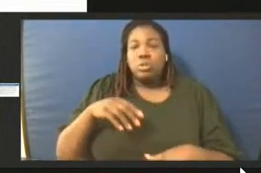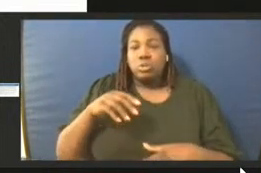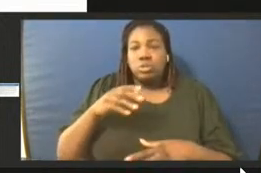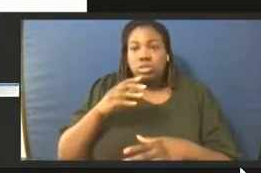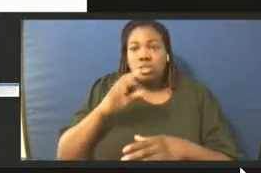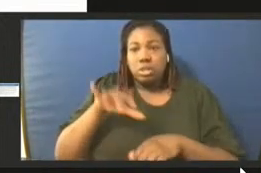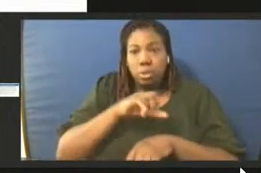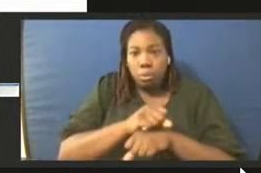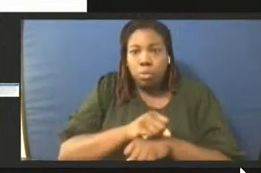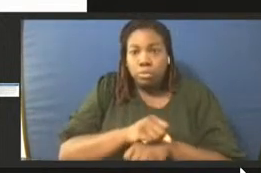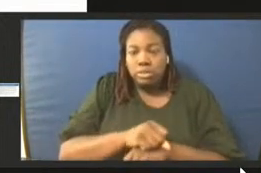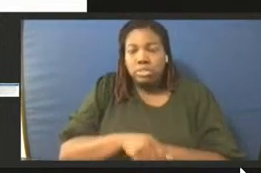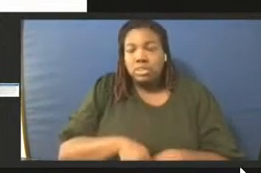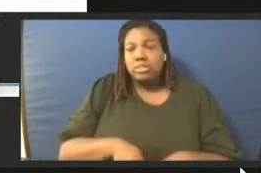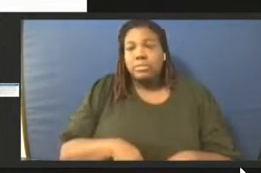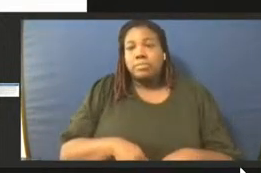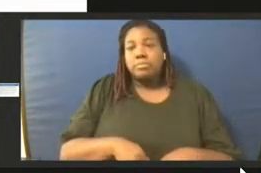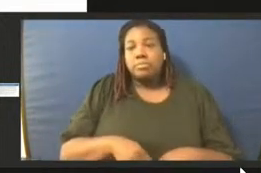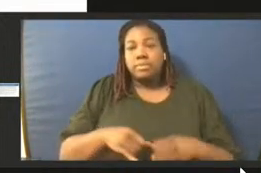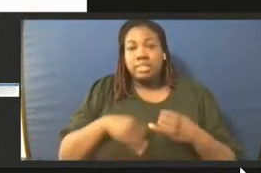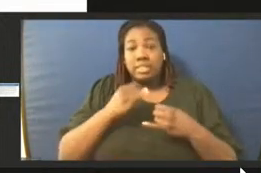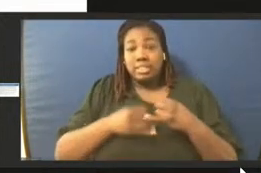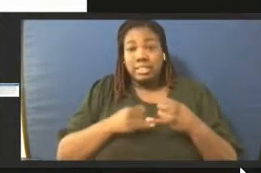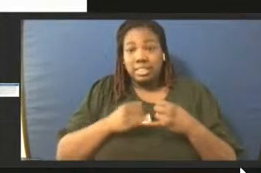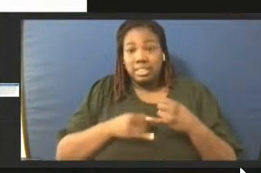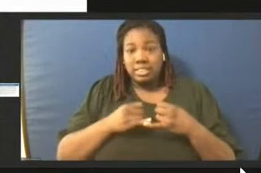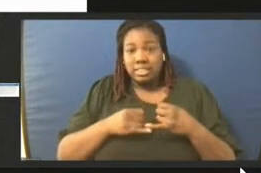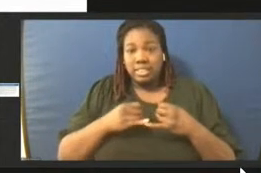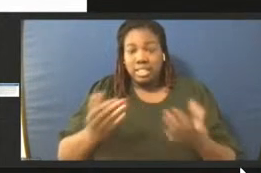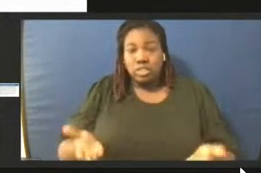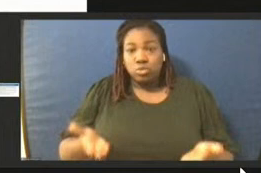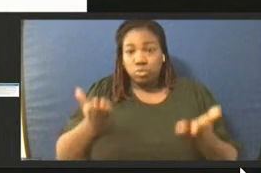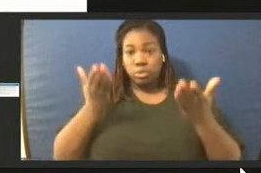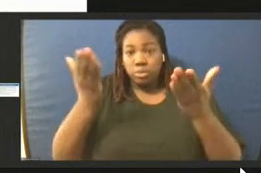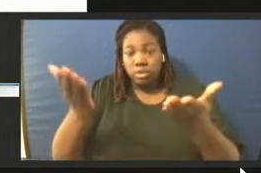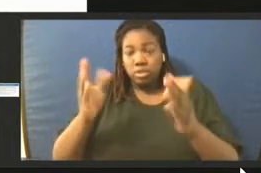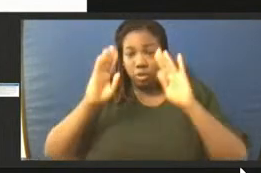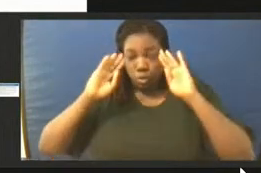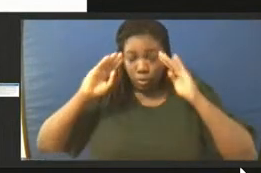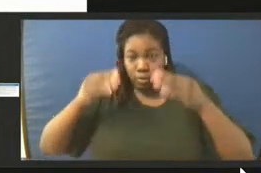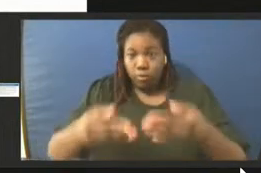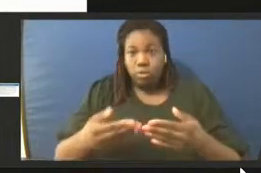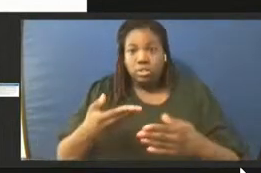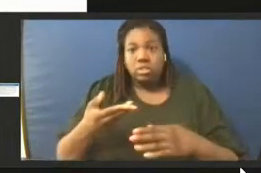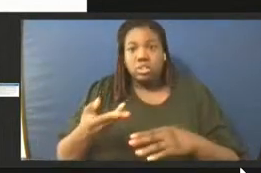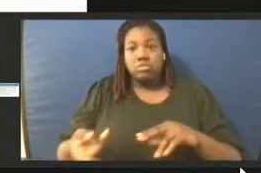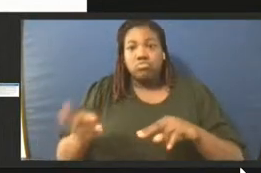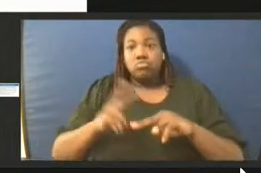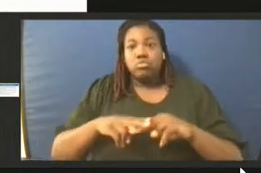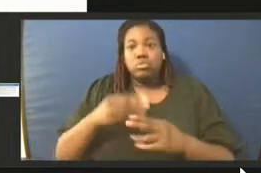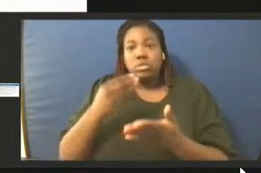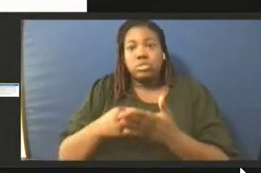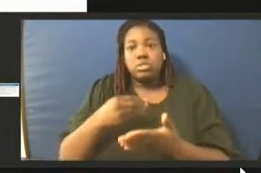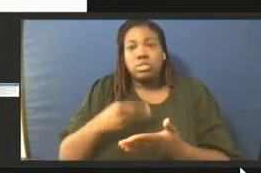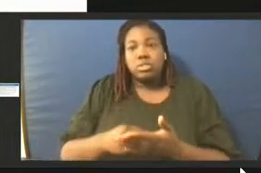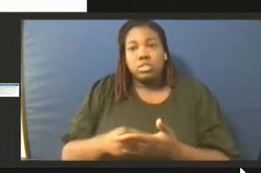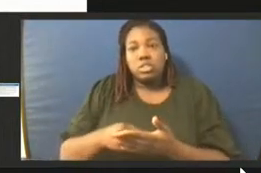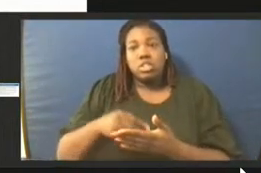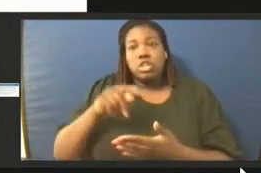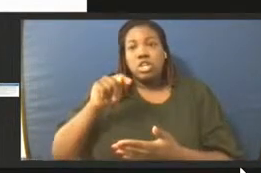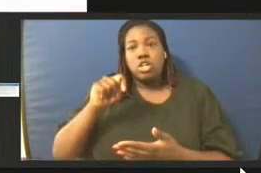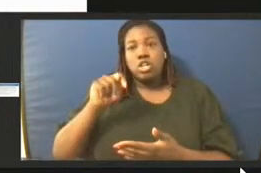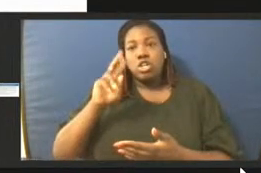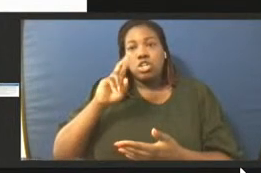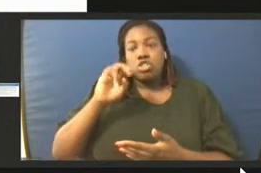And lastly, the last recommendation is focusing on increasing funding to tribal early childhood